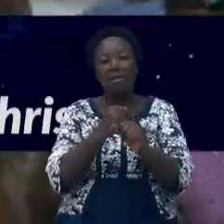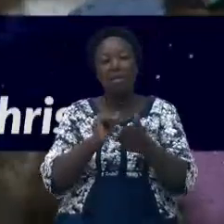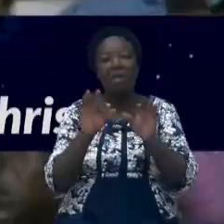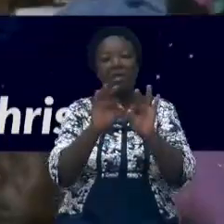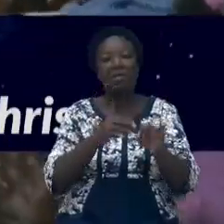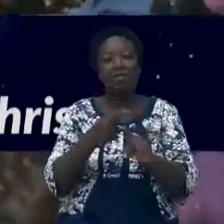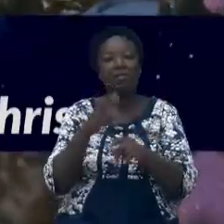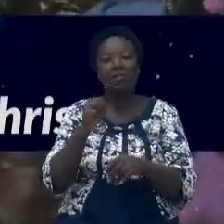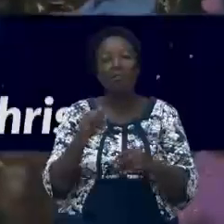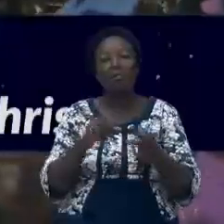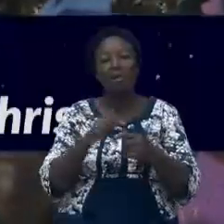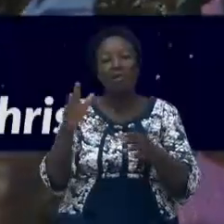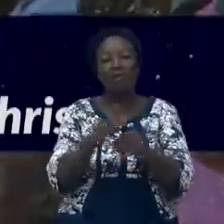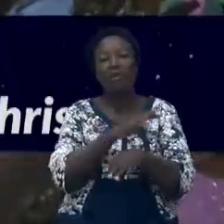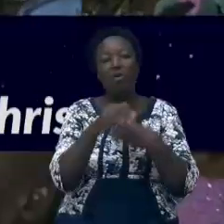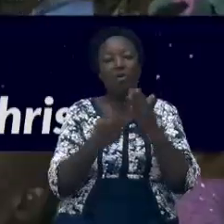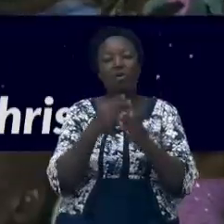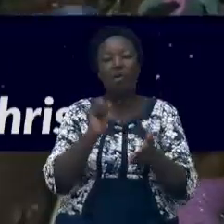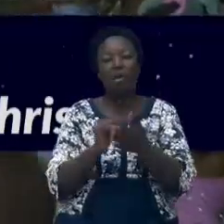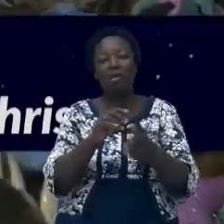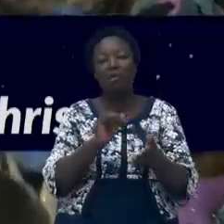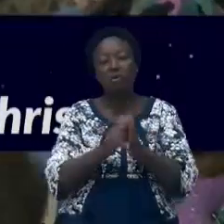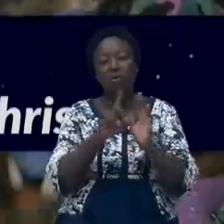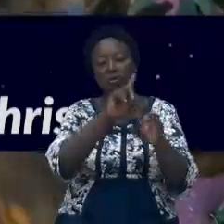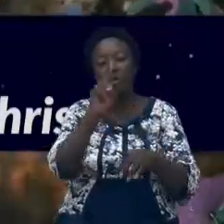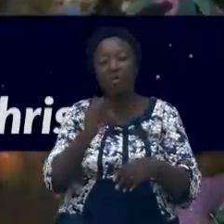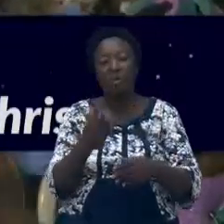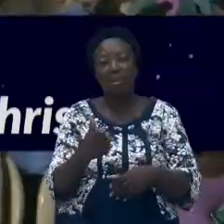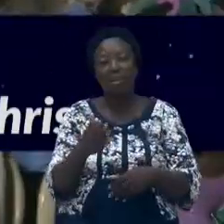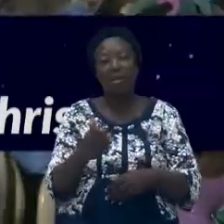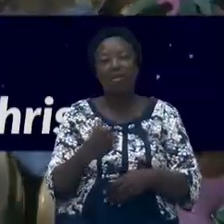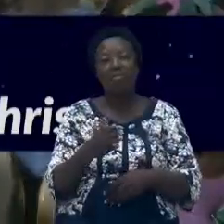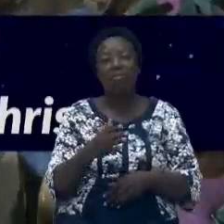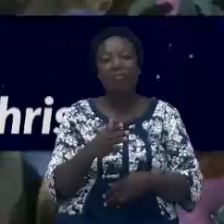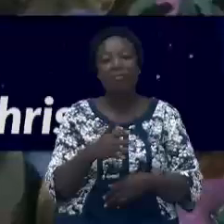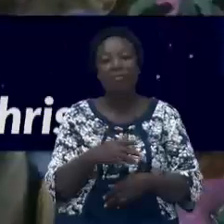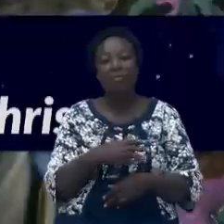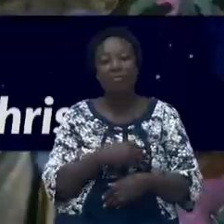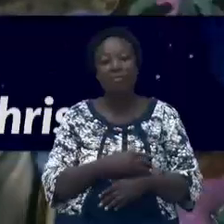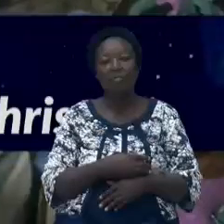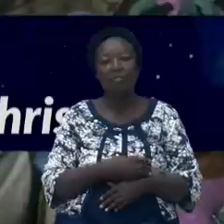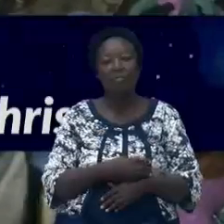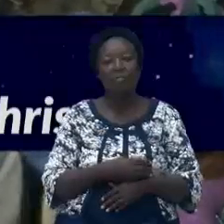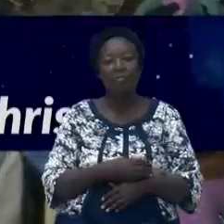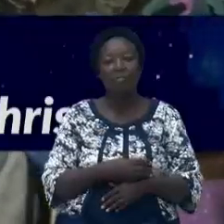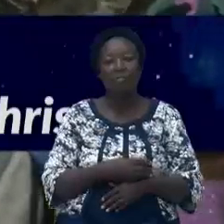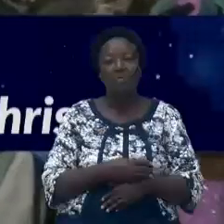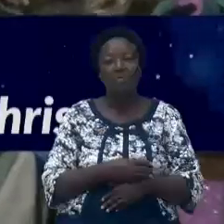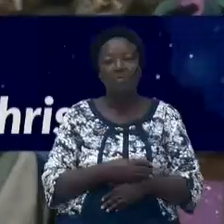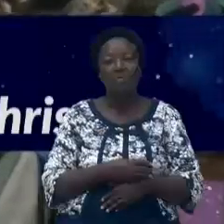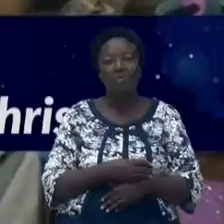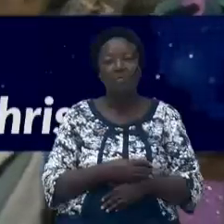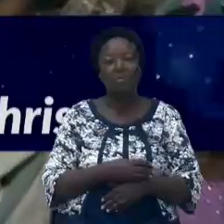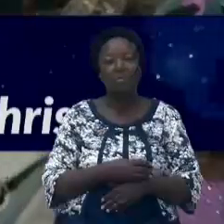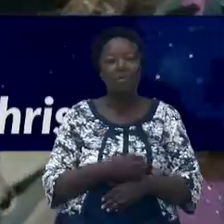counselors. Receive a slip from them, fill in the details, and hand the slip back to